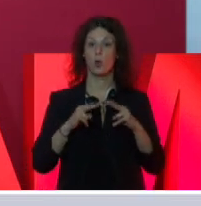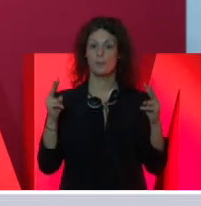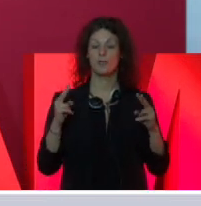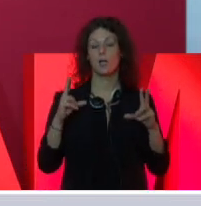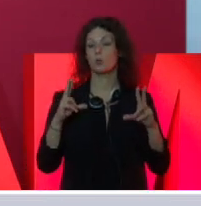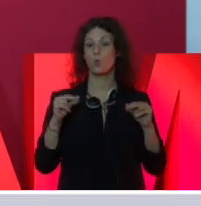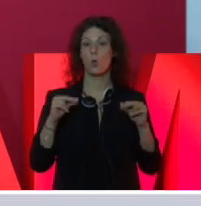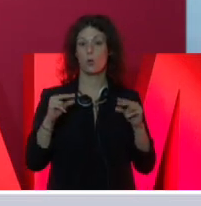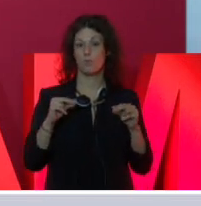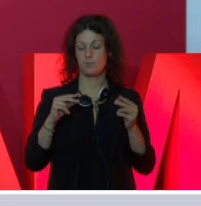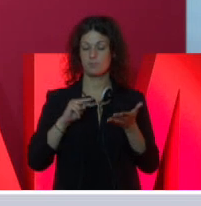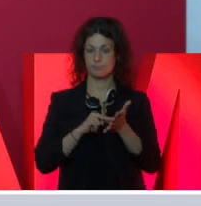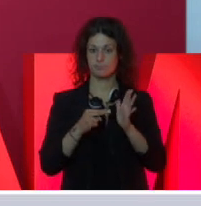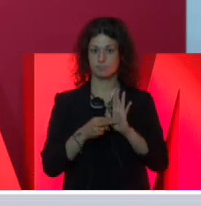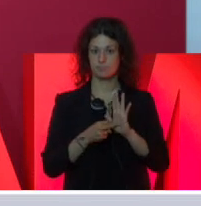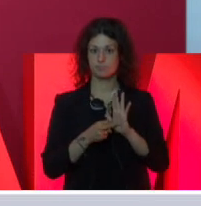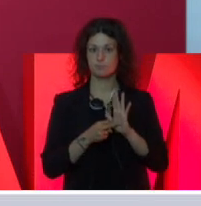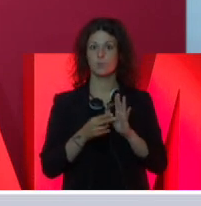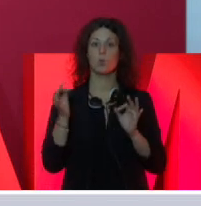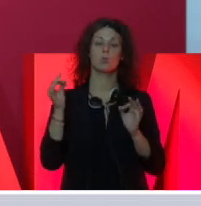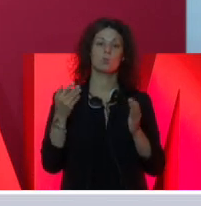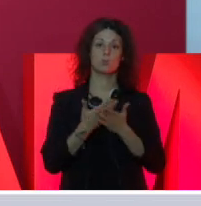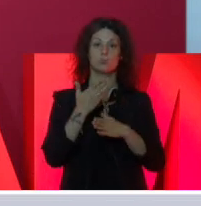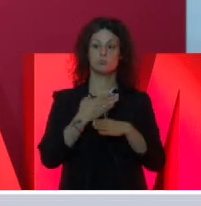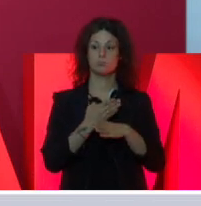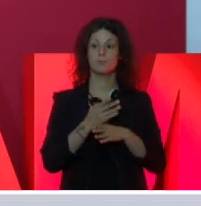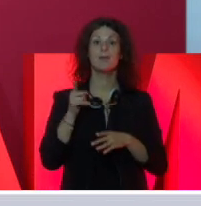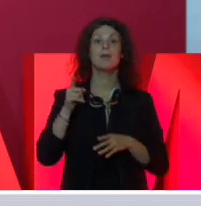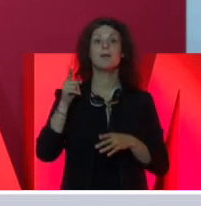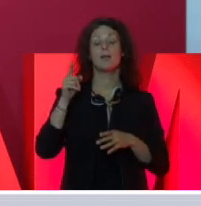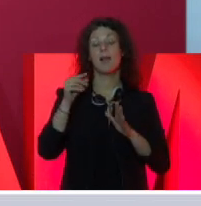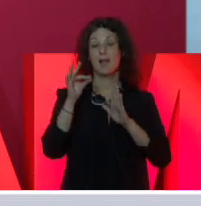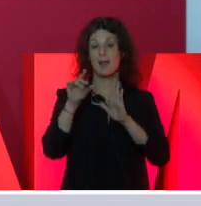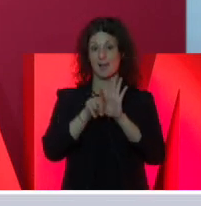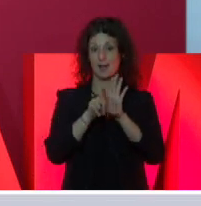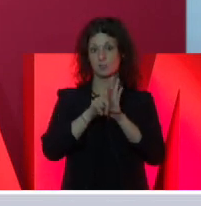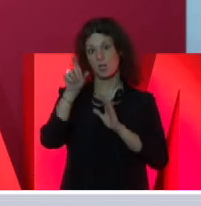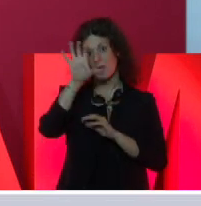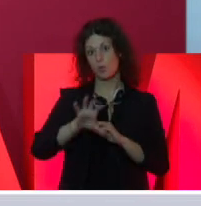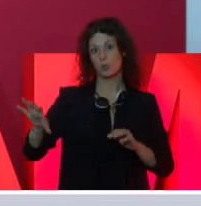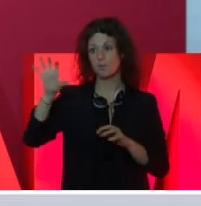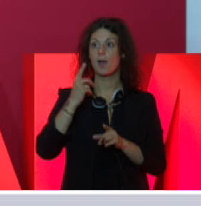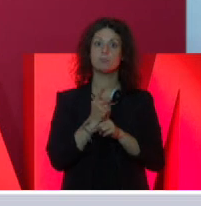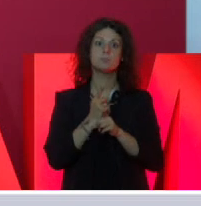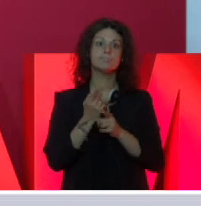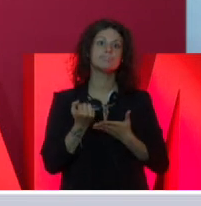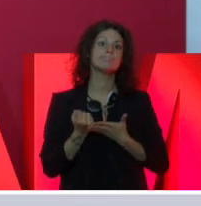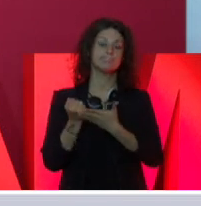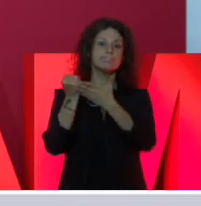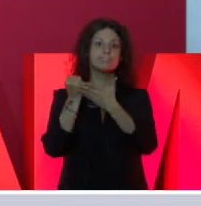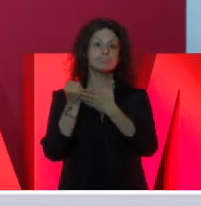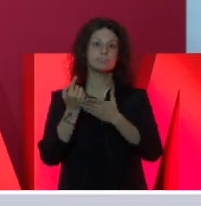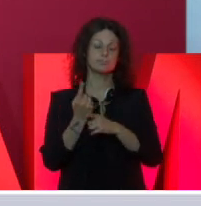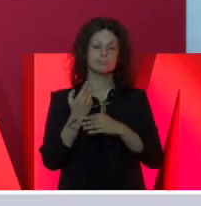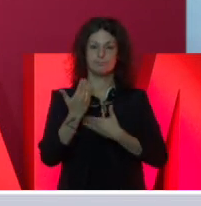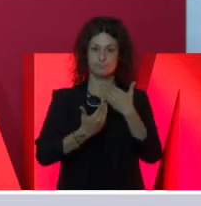to reveal and protect new vulnerabilities and to implement the right of explanation. So this is a big positive